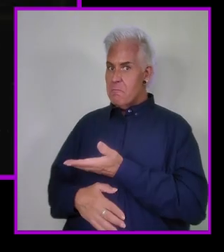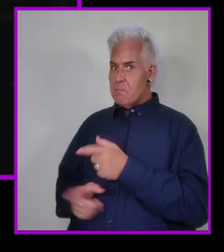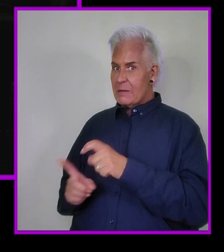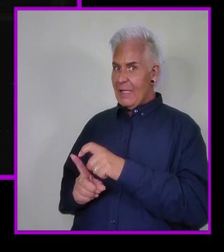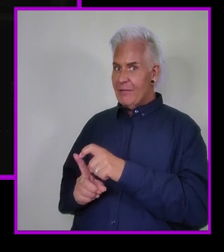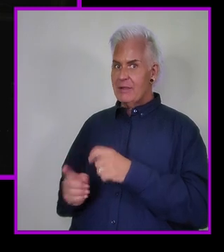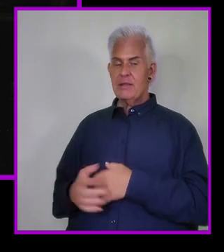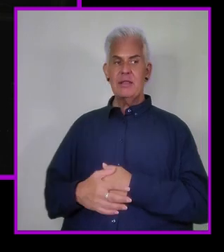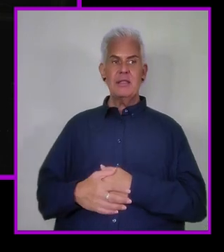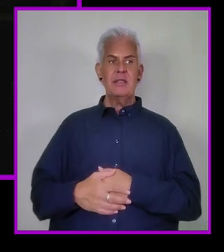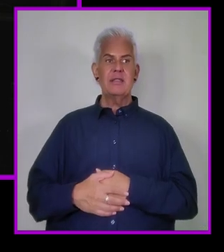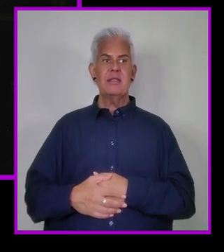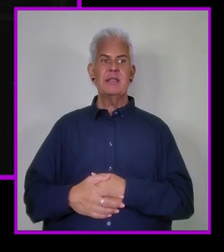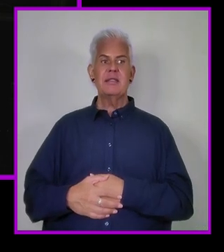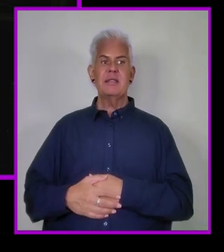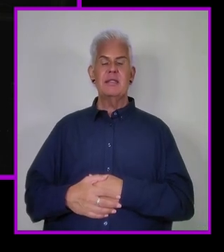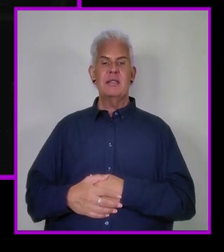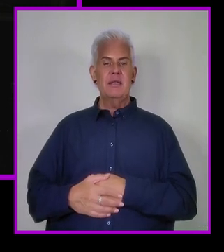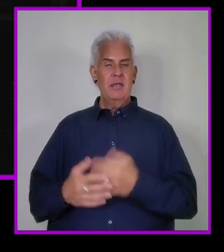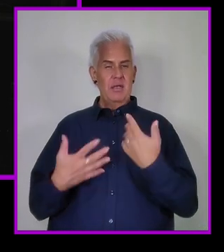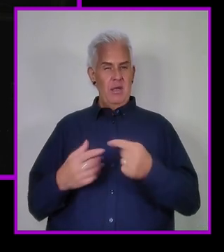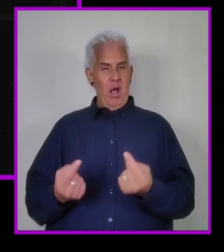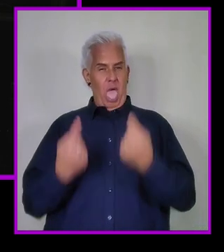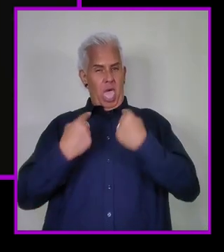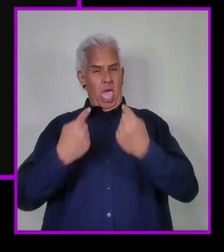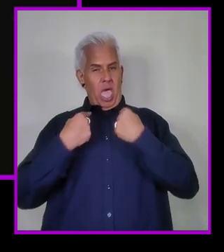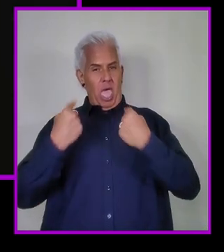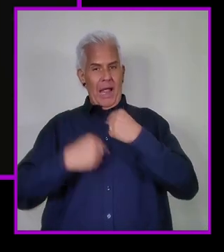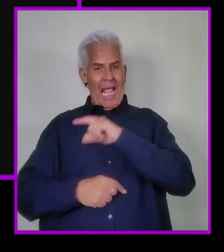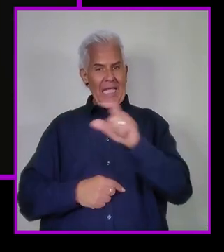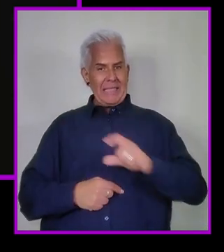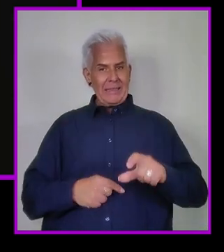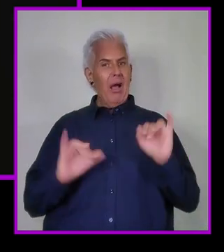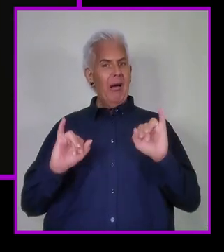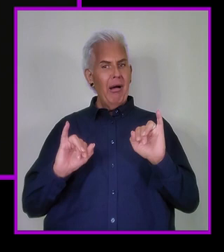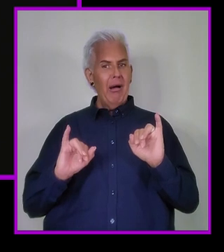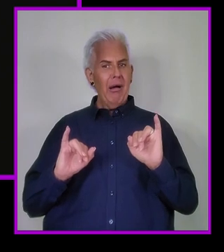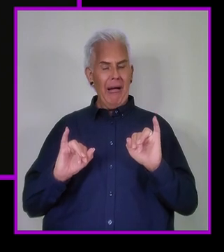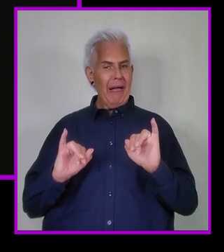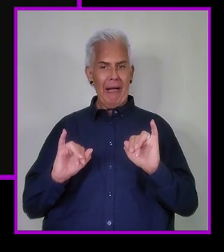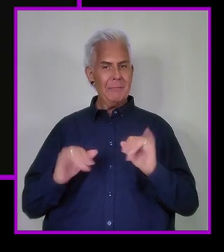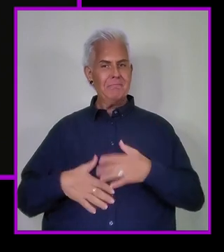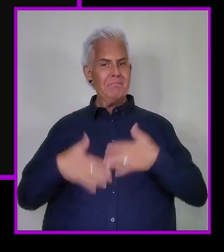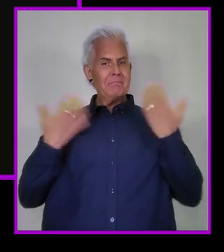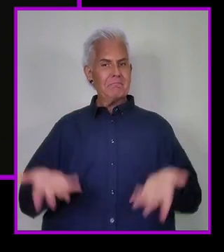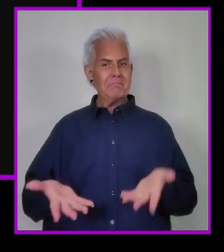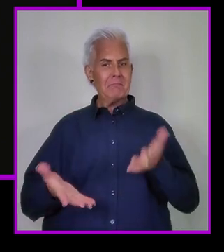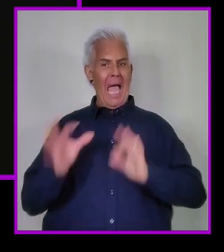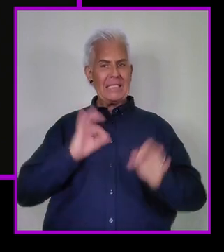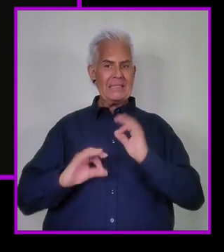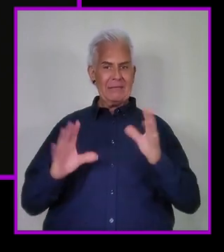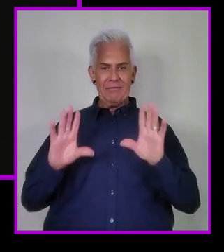you? I mean, I was horrifically bullied on EastEnders and fell out of love with acting completely. Gave